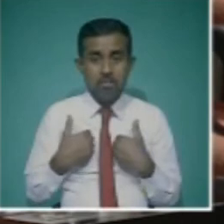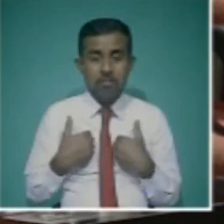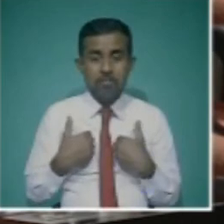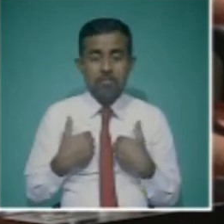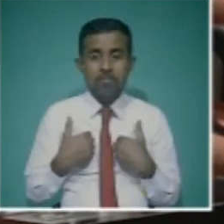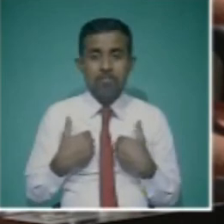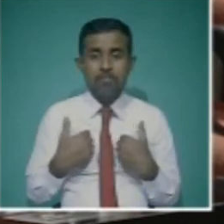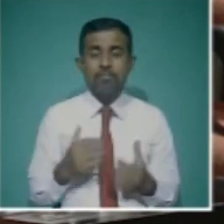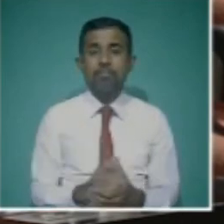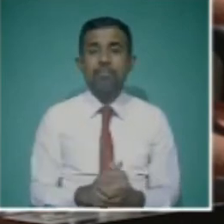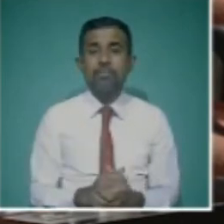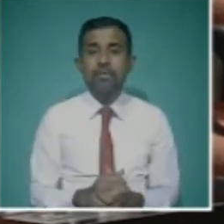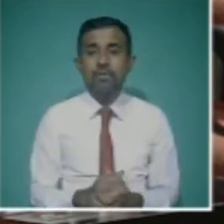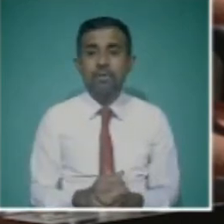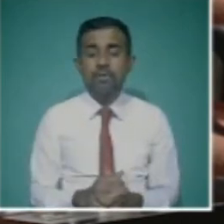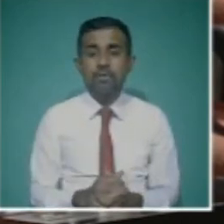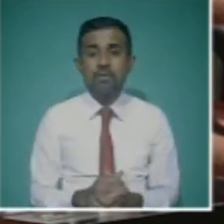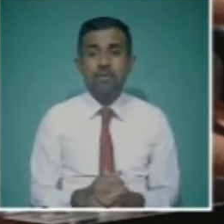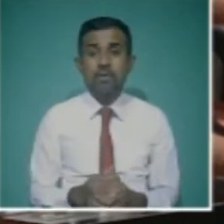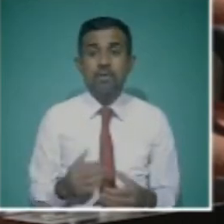we are not going to just simply sit and watch.